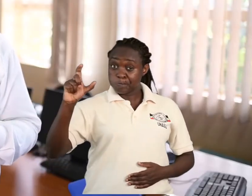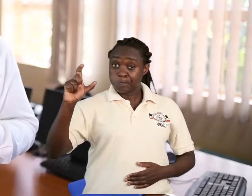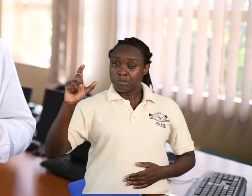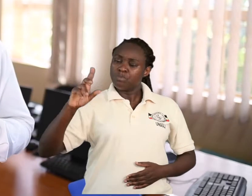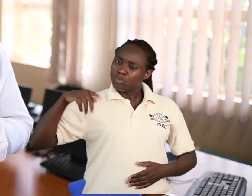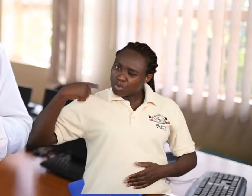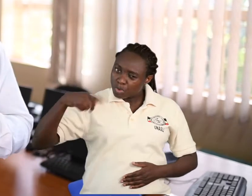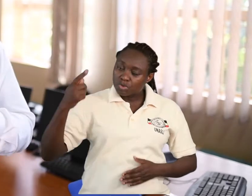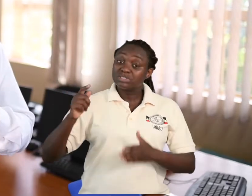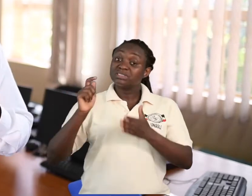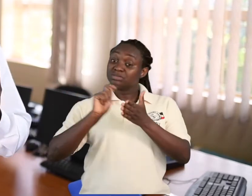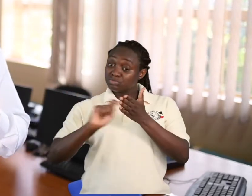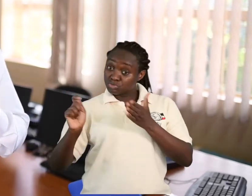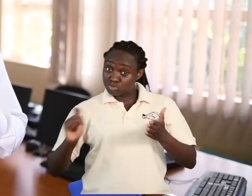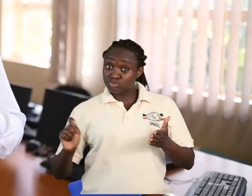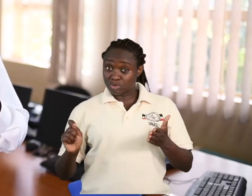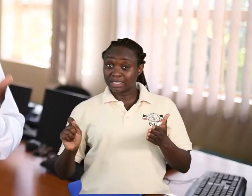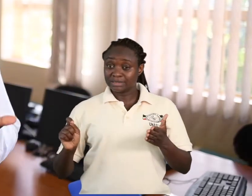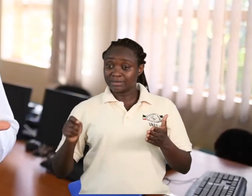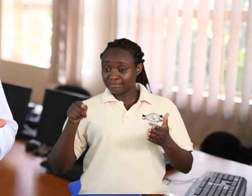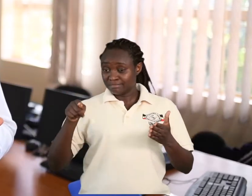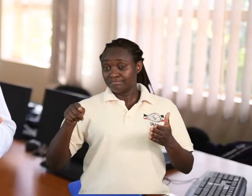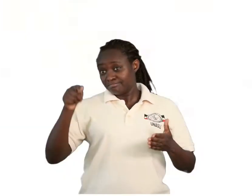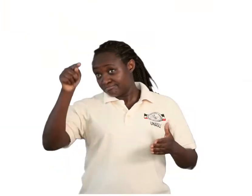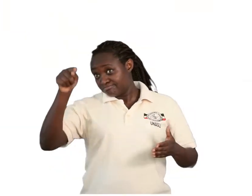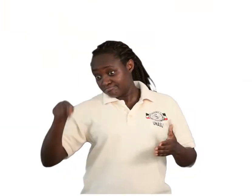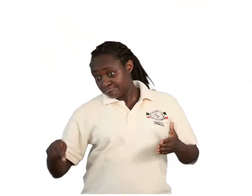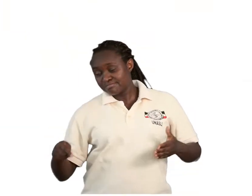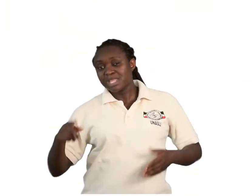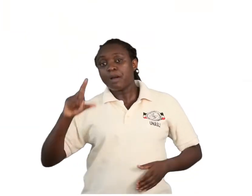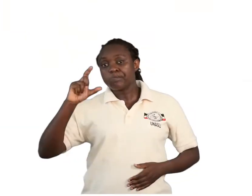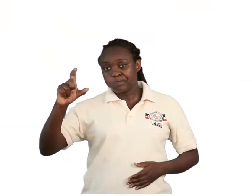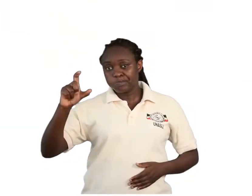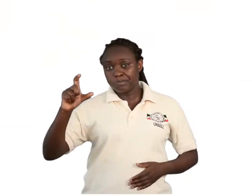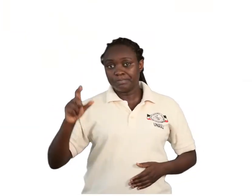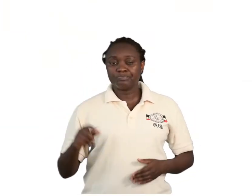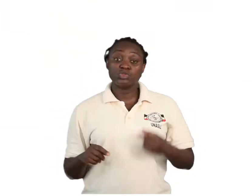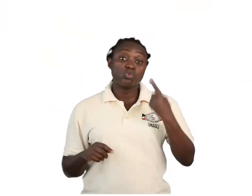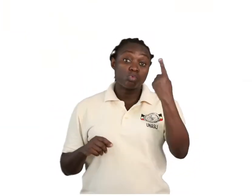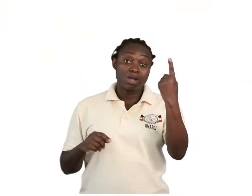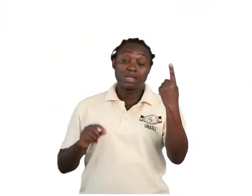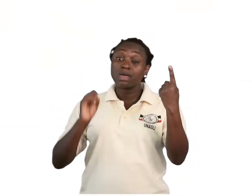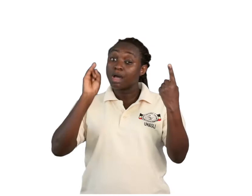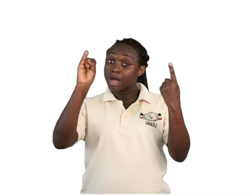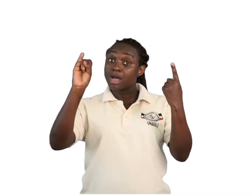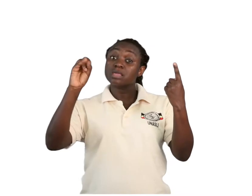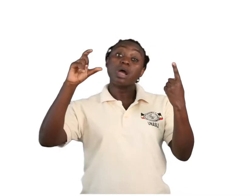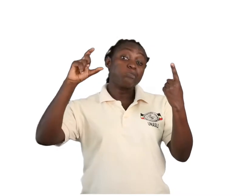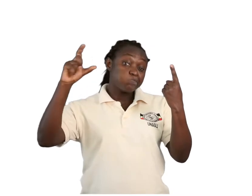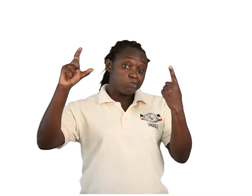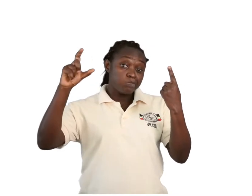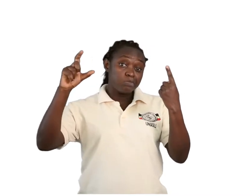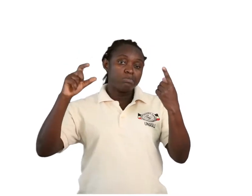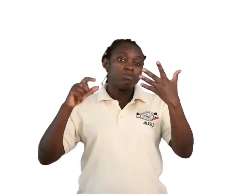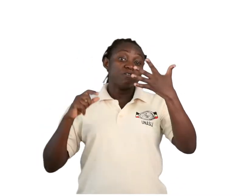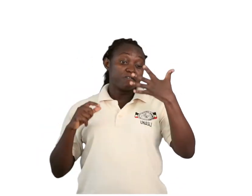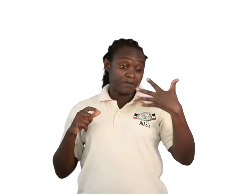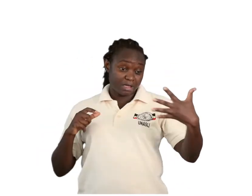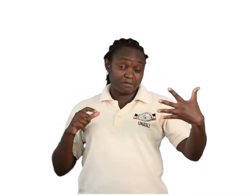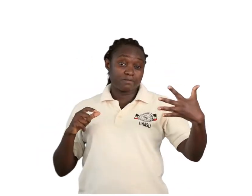you're writing them, write them in capital letters. We said 1 is I, 5